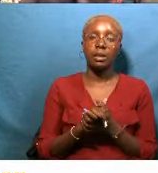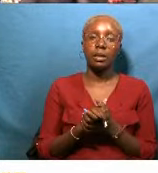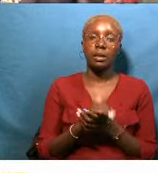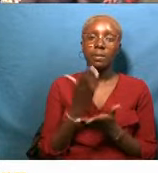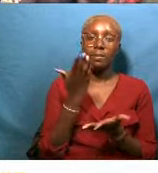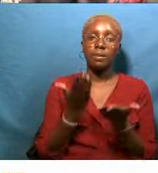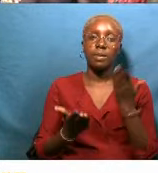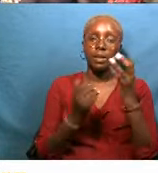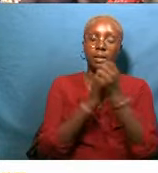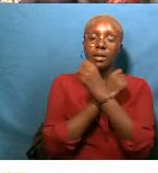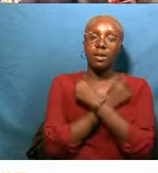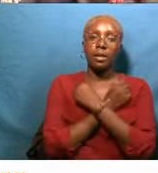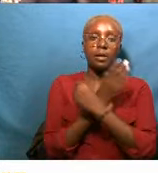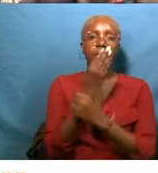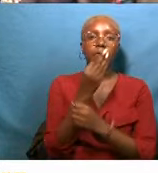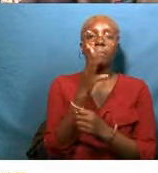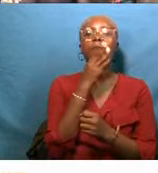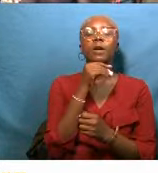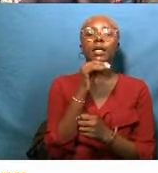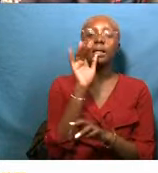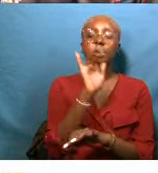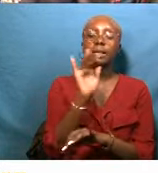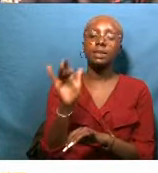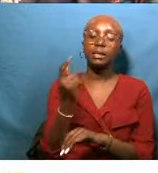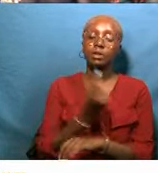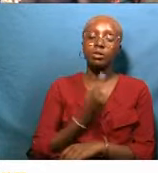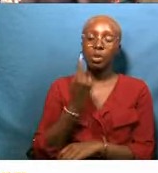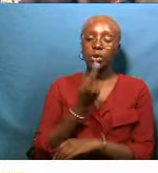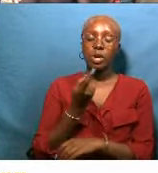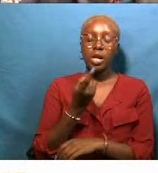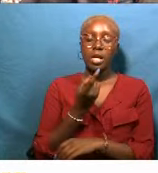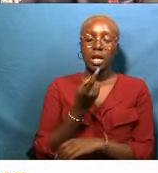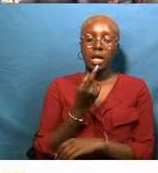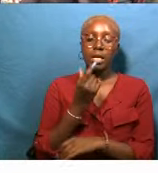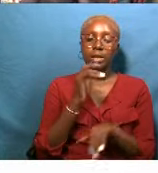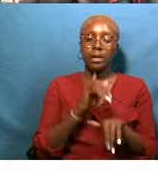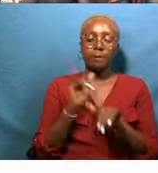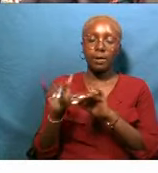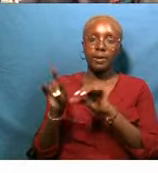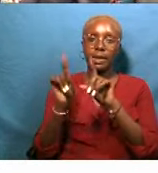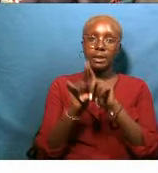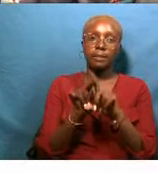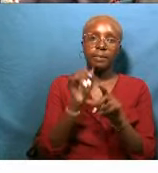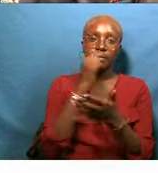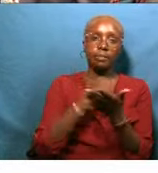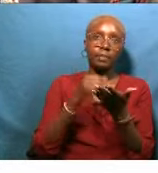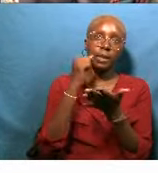May the love of the Father touch the lonely, the believed, and the suffering.